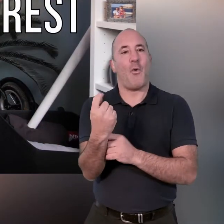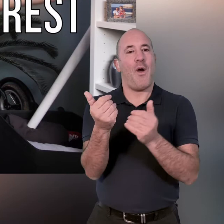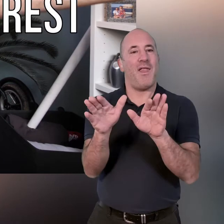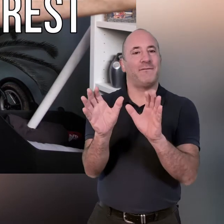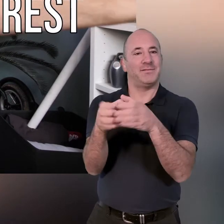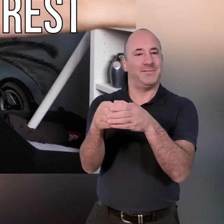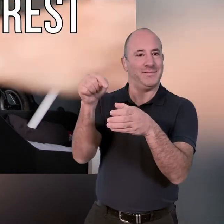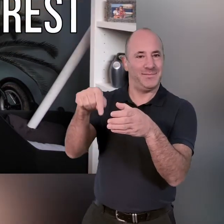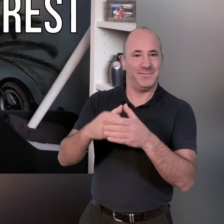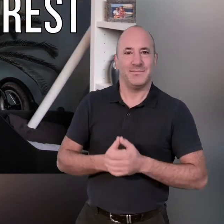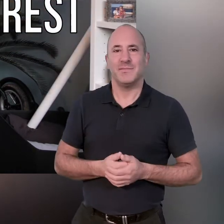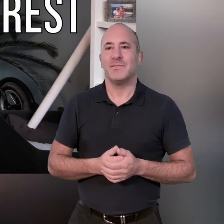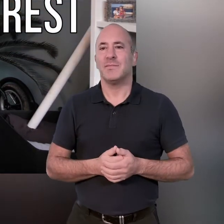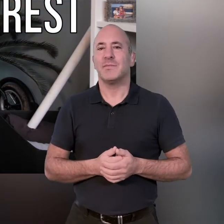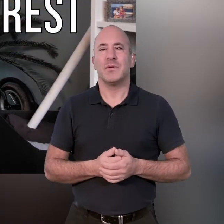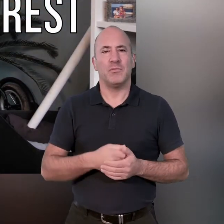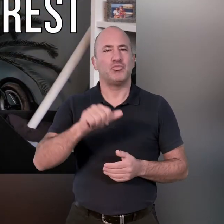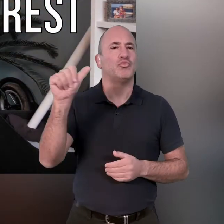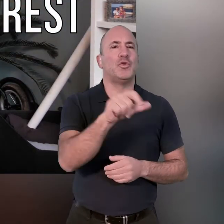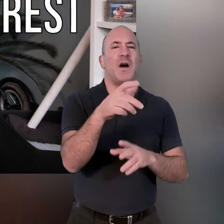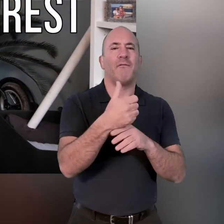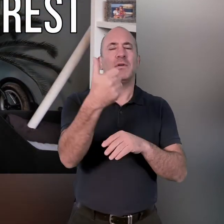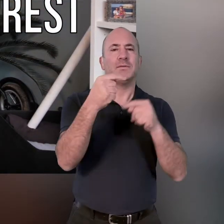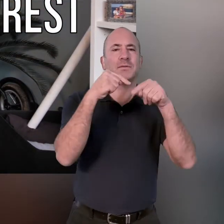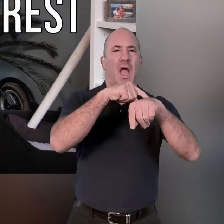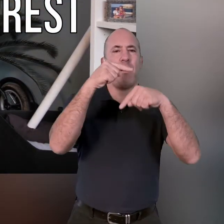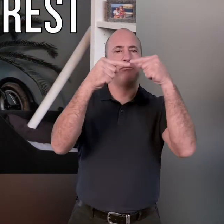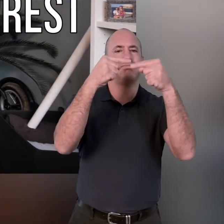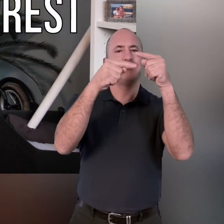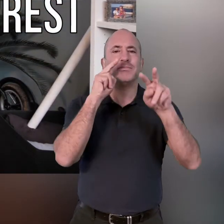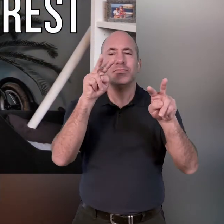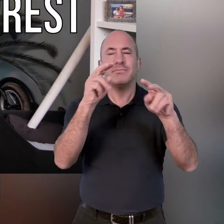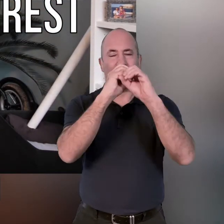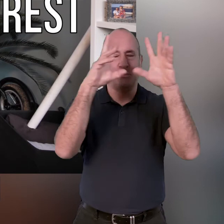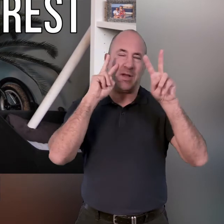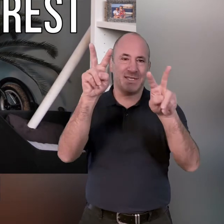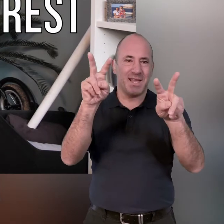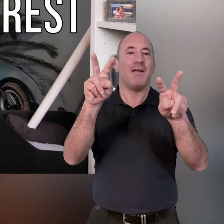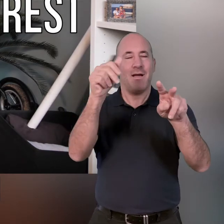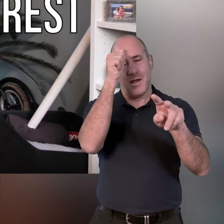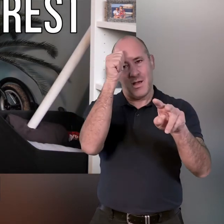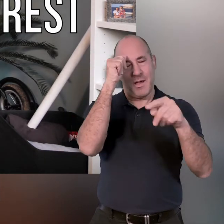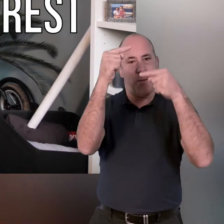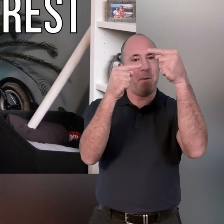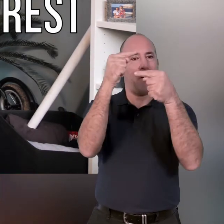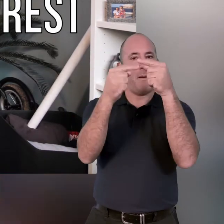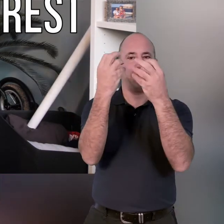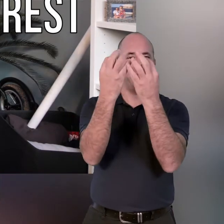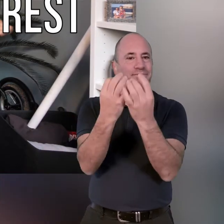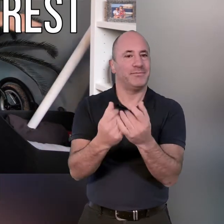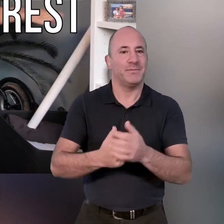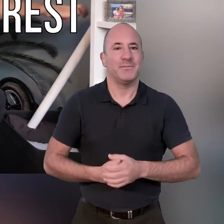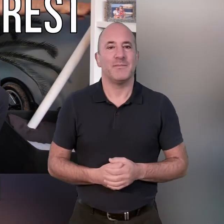to go. And there should be some an on-screen timer here, so it helps you guys out to visualize